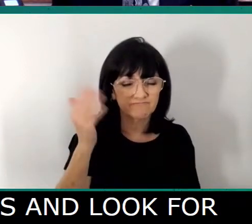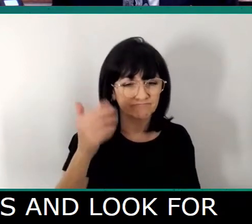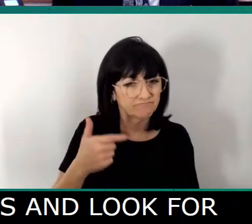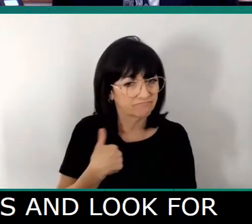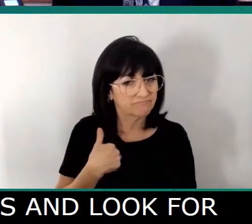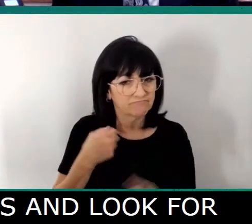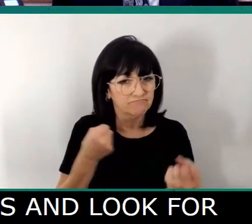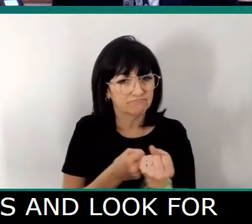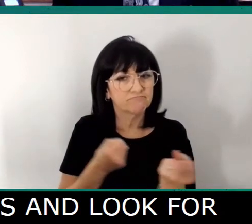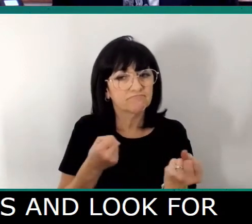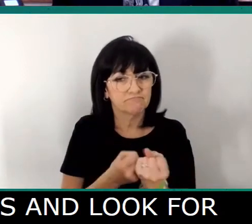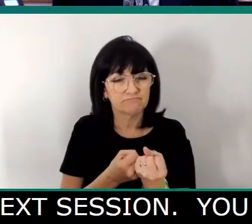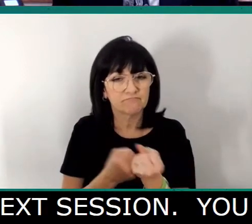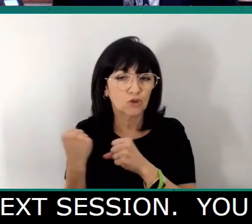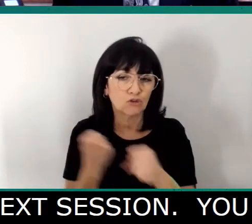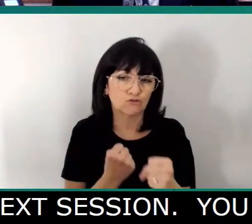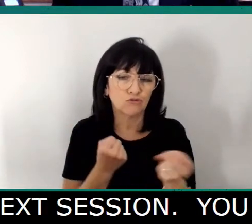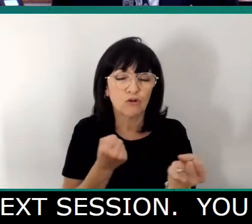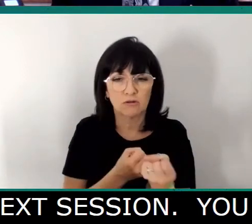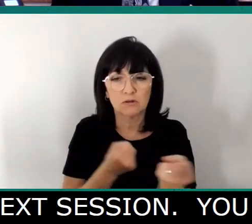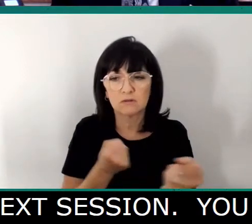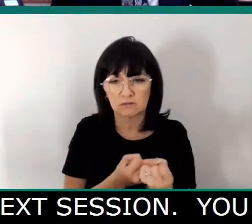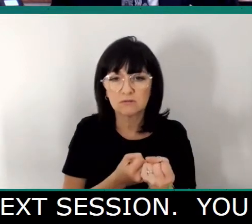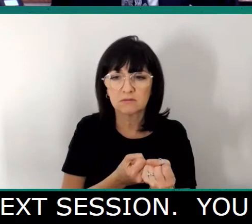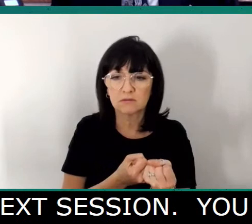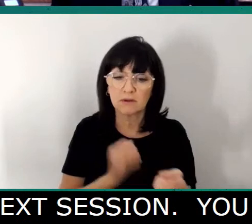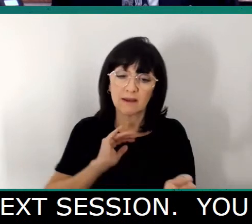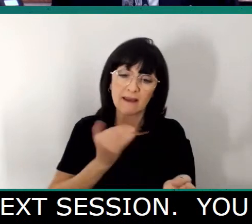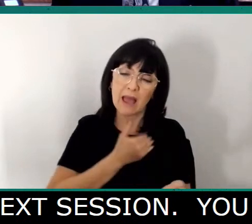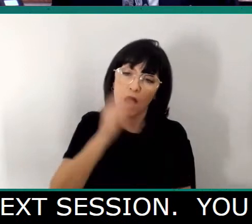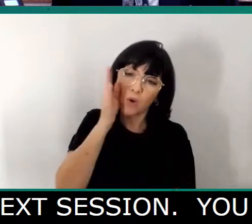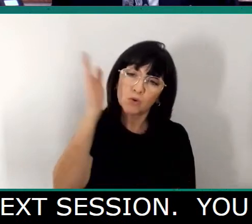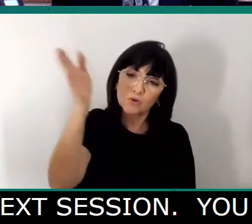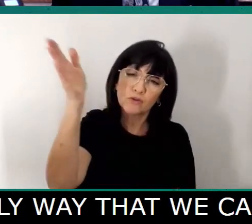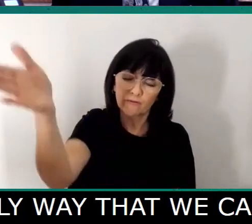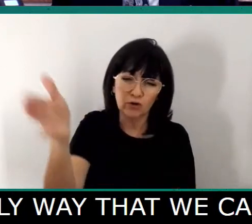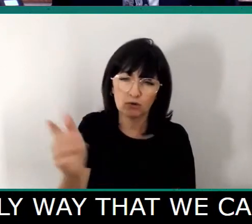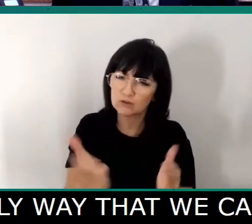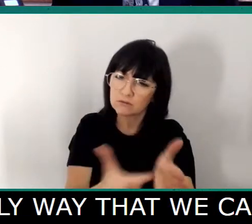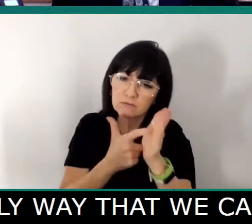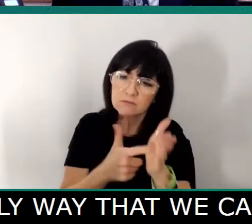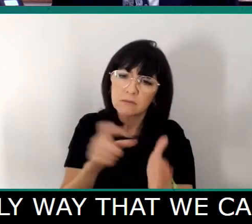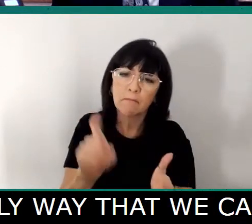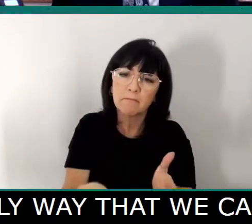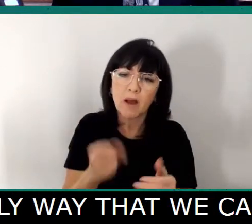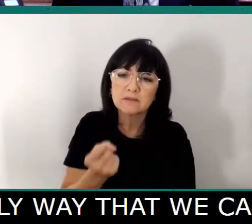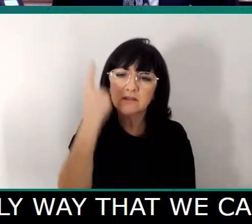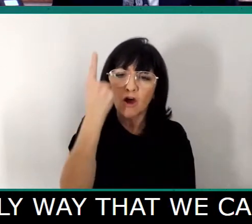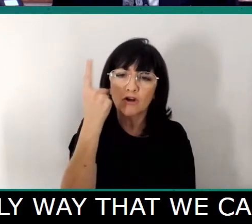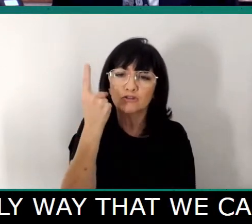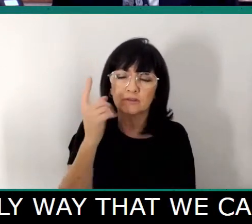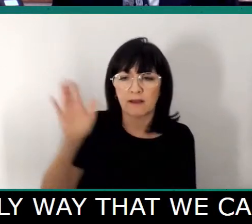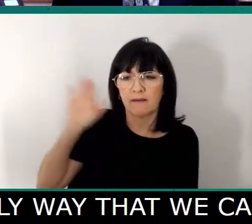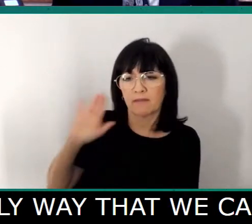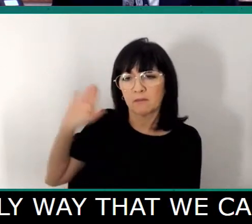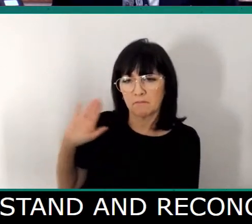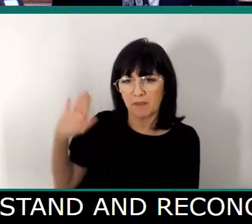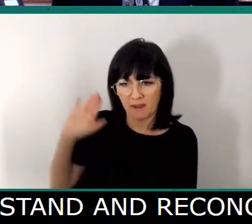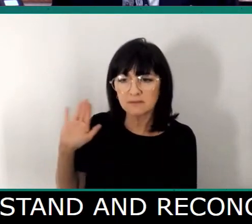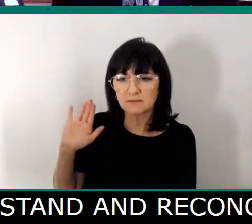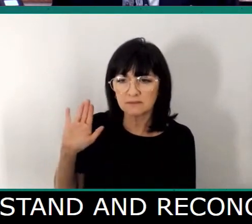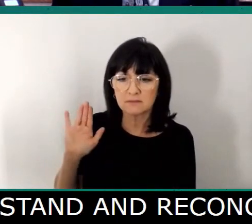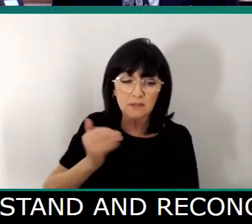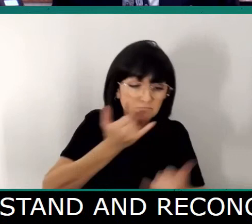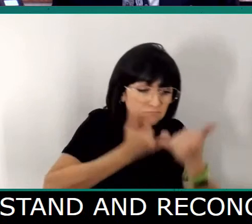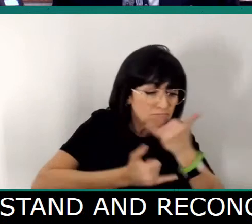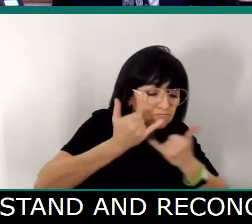only way that we can secure our future is to understand and reconcile our past and recommit to a